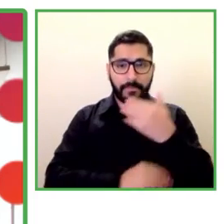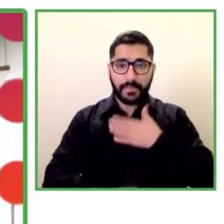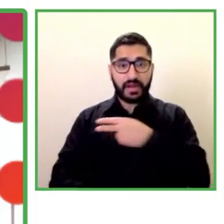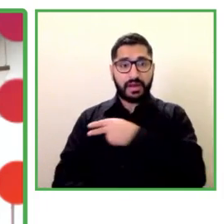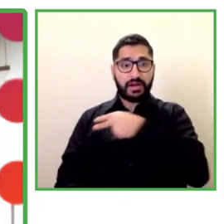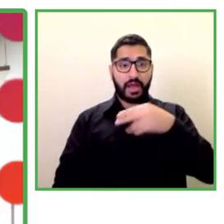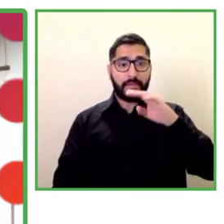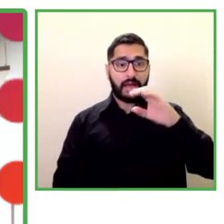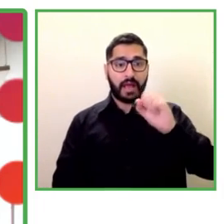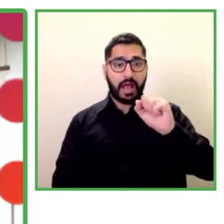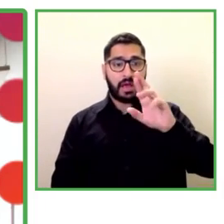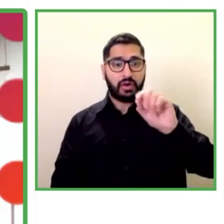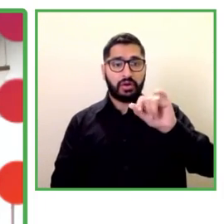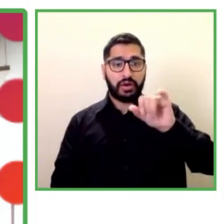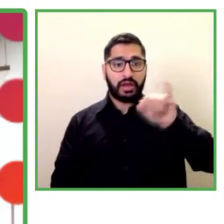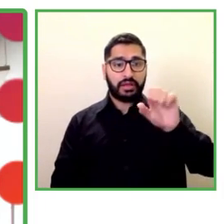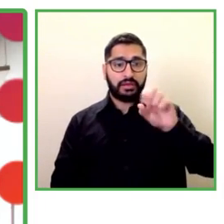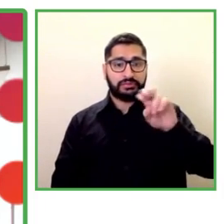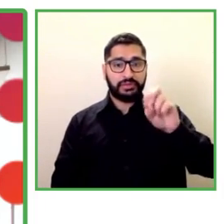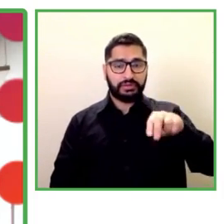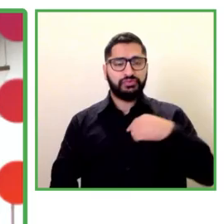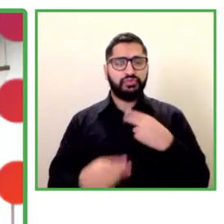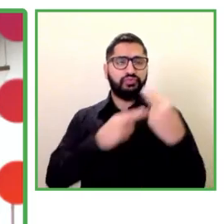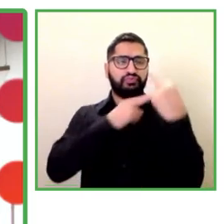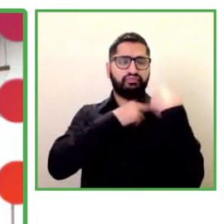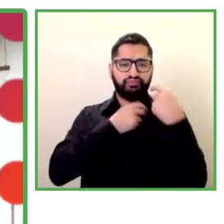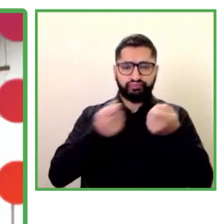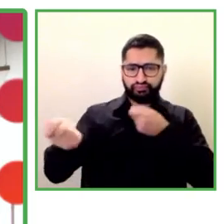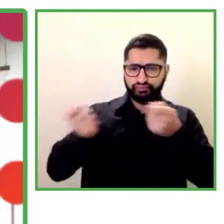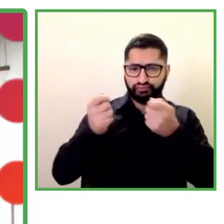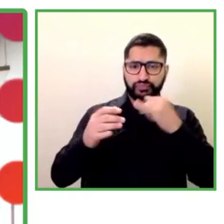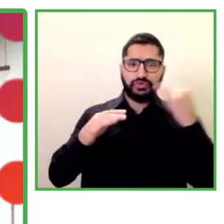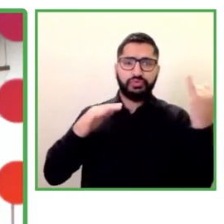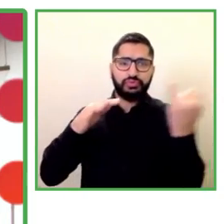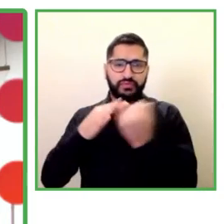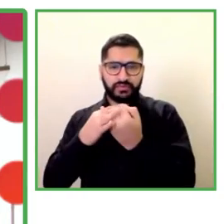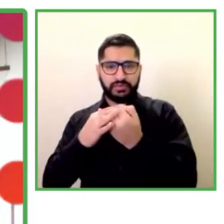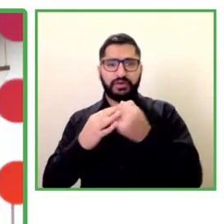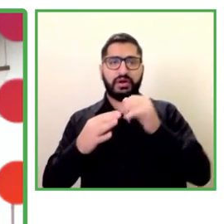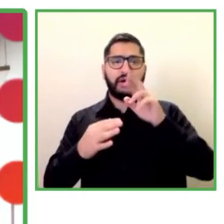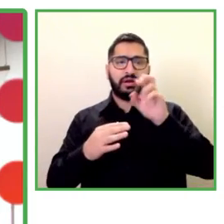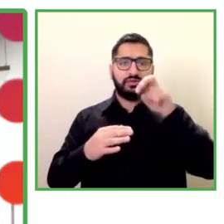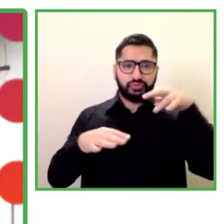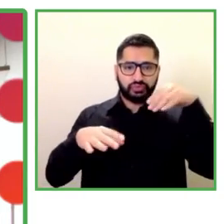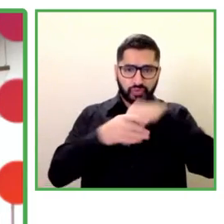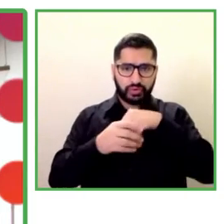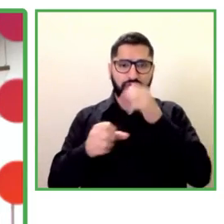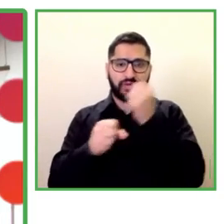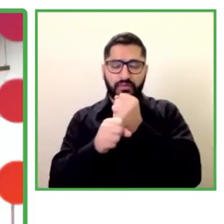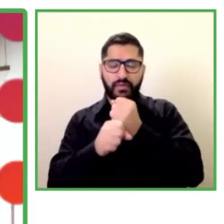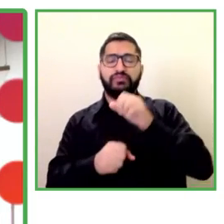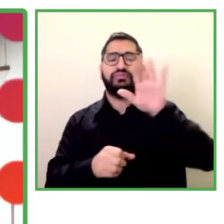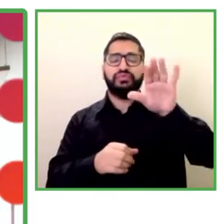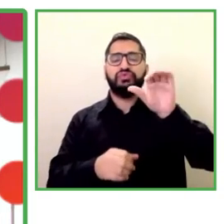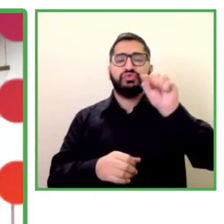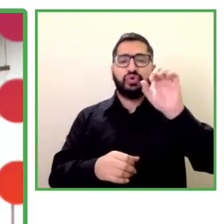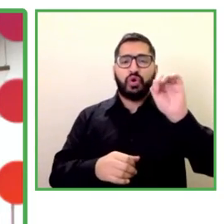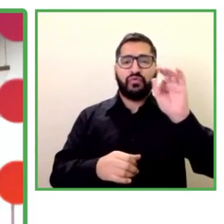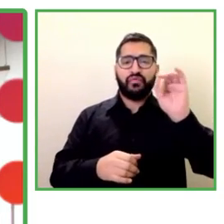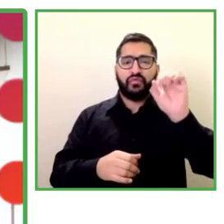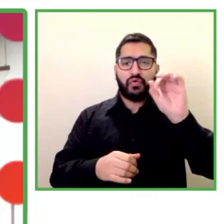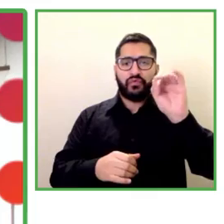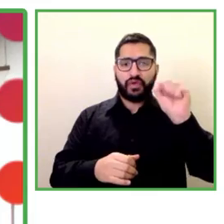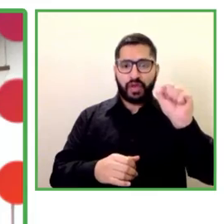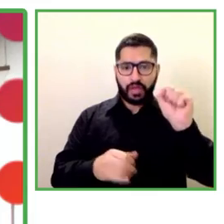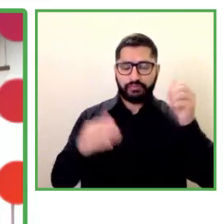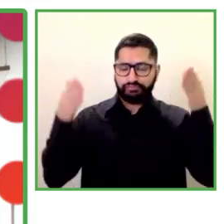I am the Executive Director of RAIN, the Network of Inclusive Companies of SOFOFA and